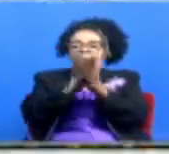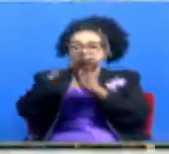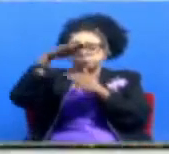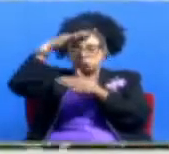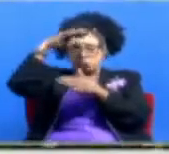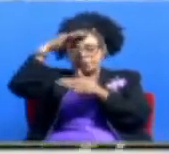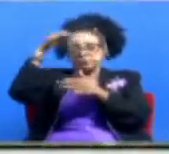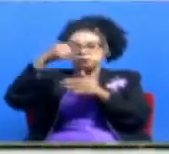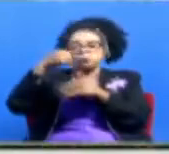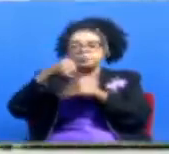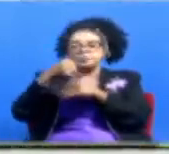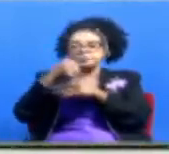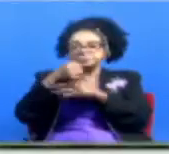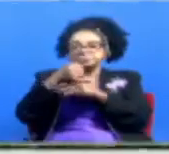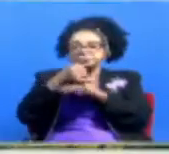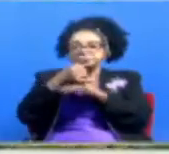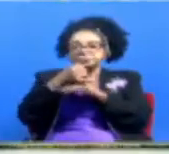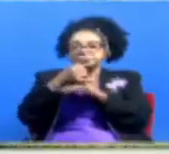wine.